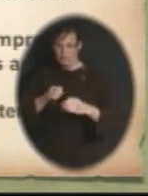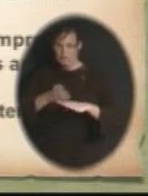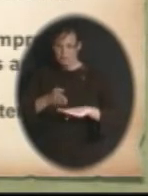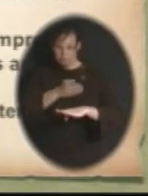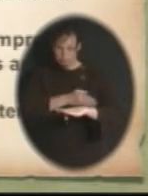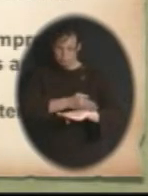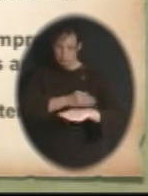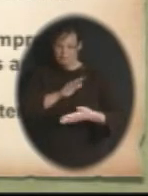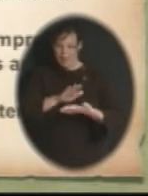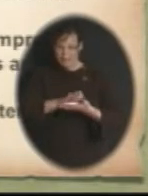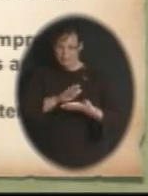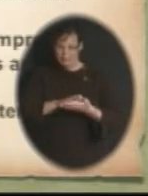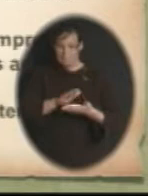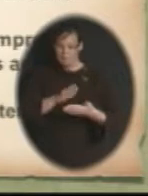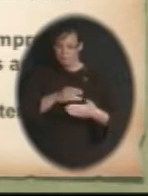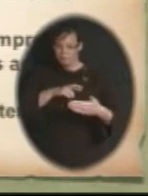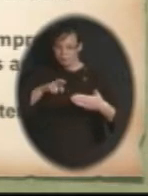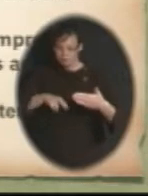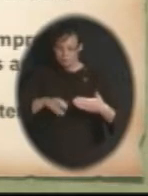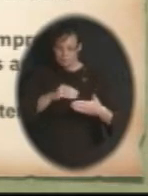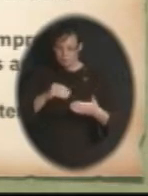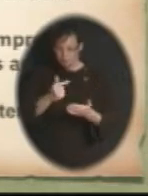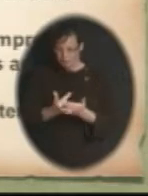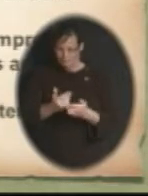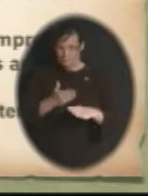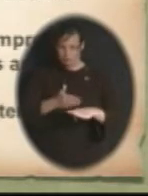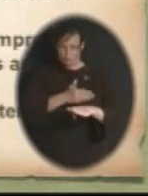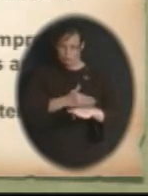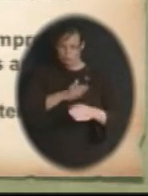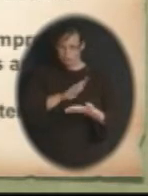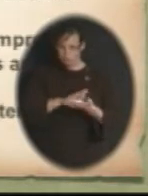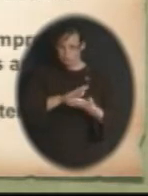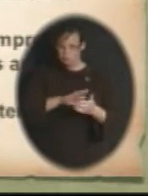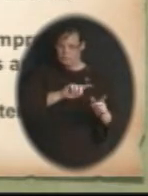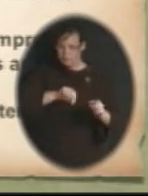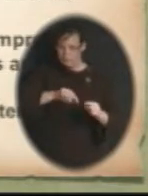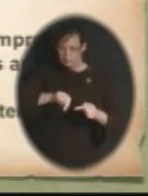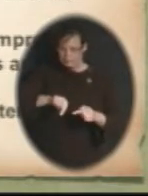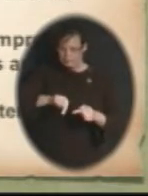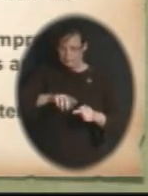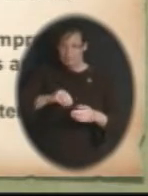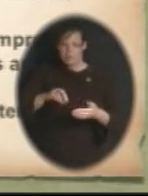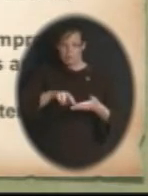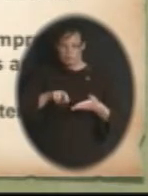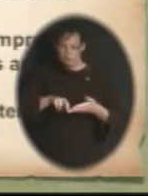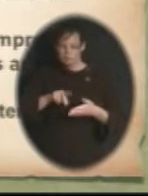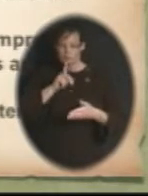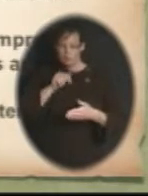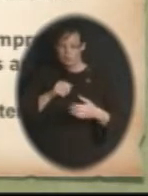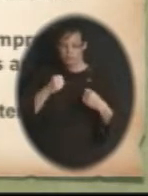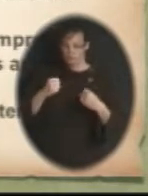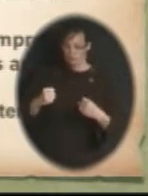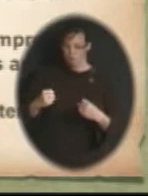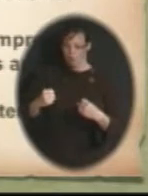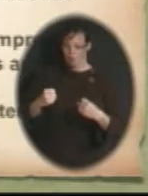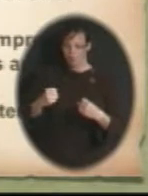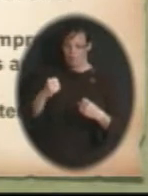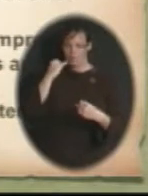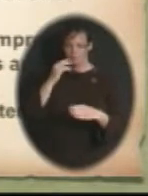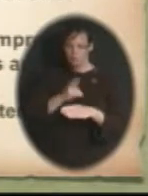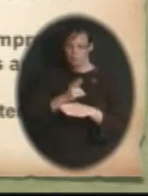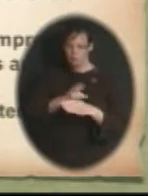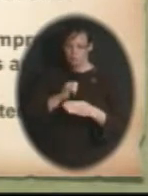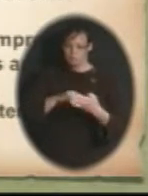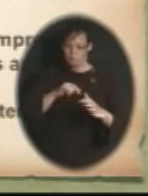academic outcomes and improved grades, and increases school attendance. And the research here is really, really strong. That if you use